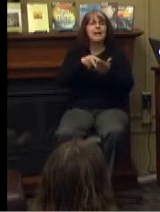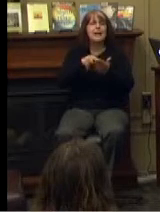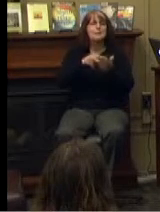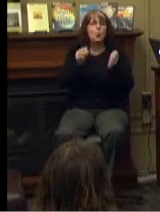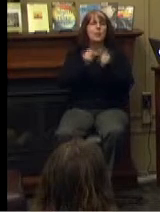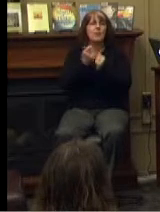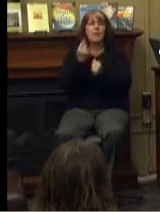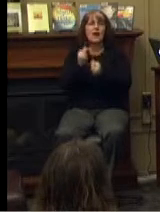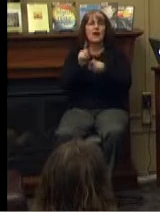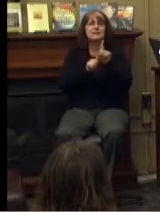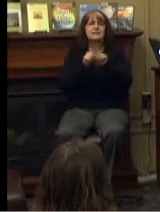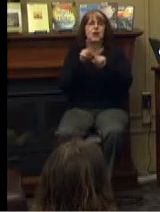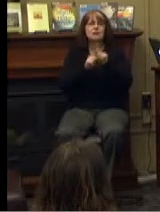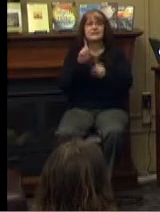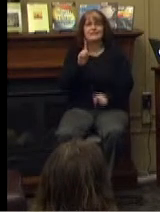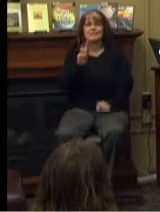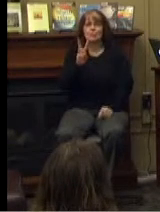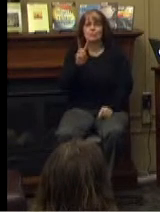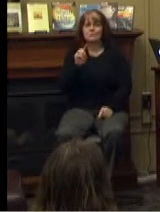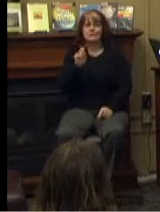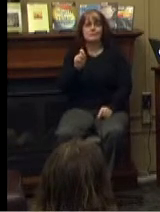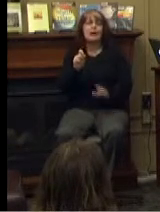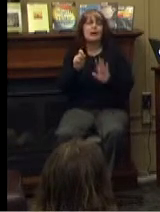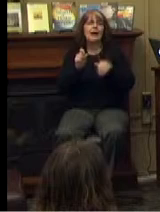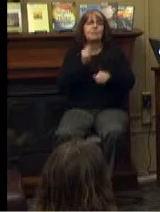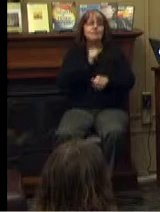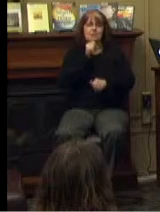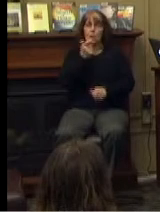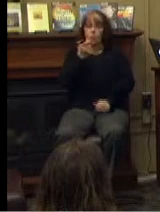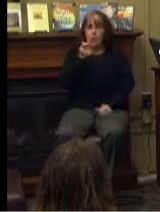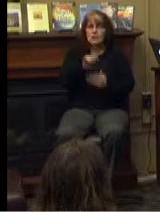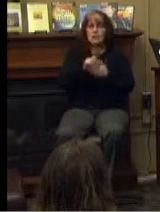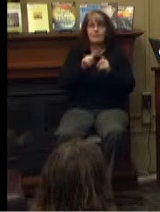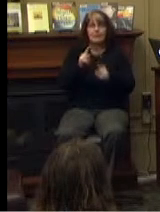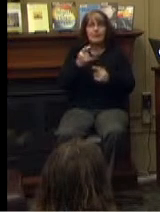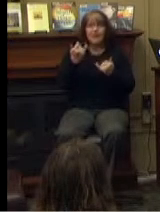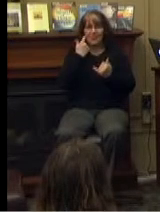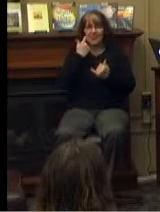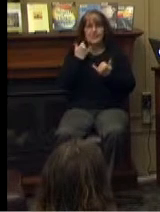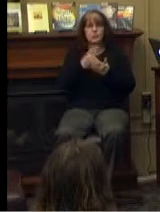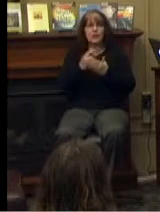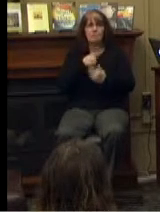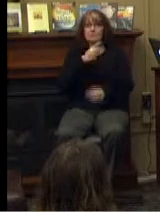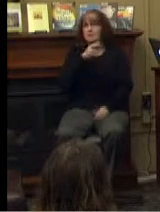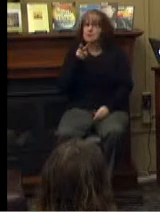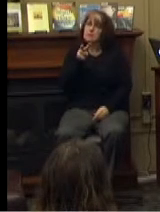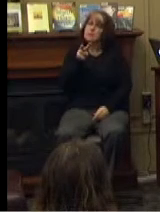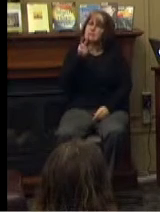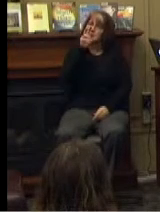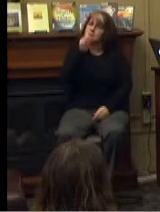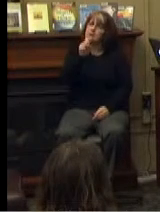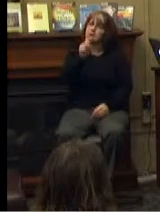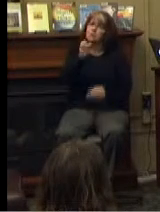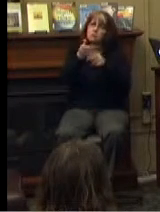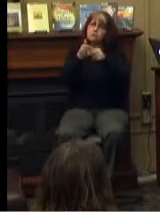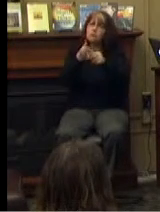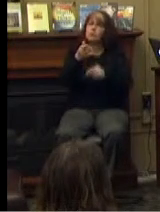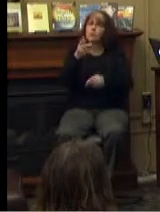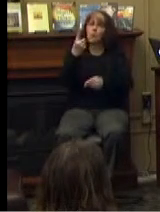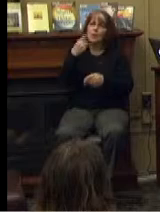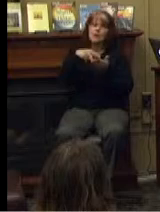show? Okay. I don't really watch it, but for some reason I was kind of captured by it this week. And there was a dancer who